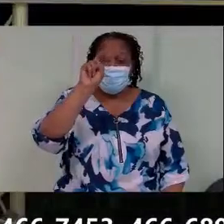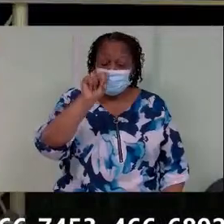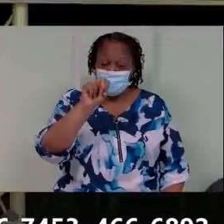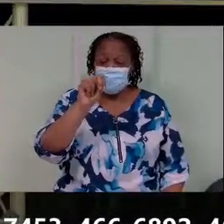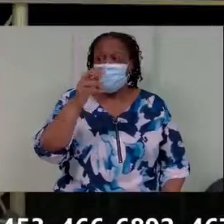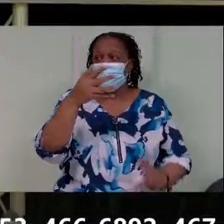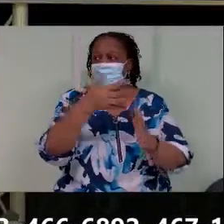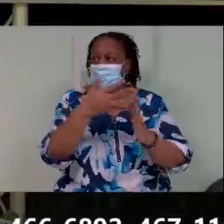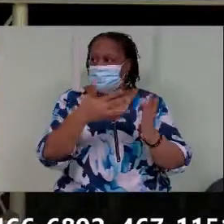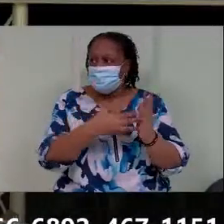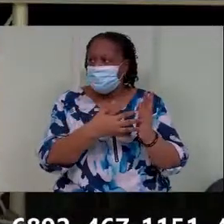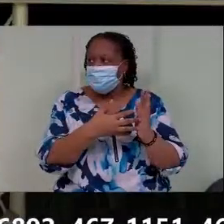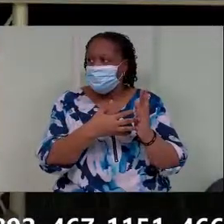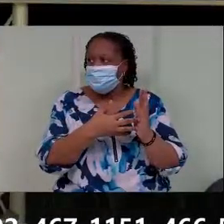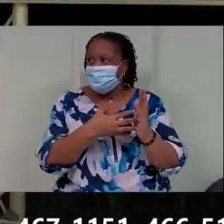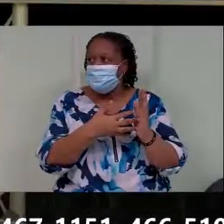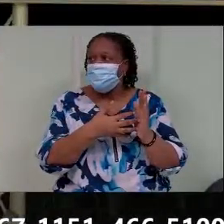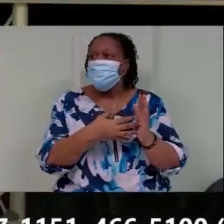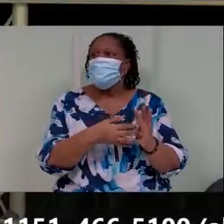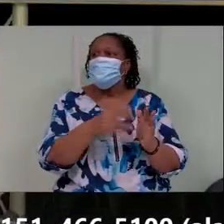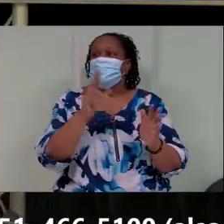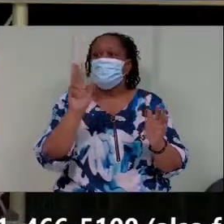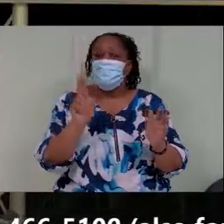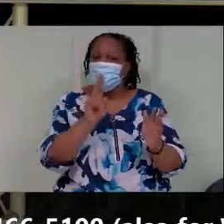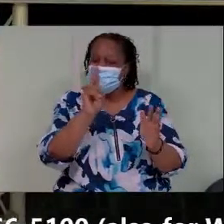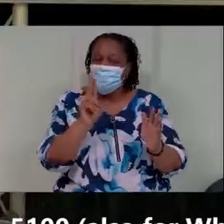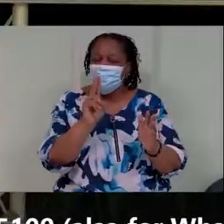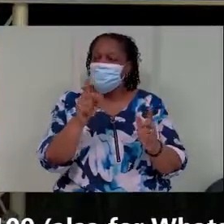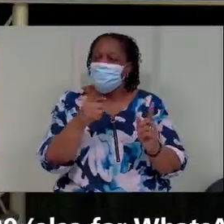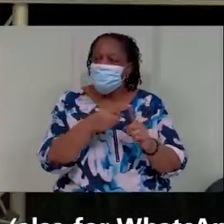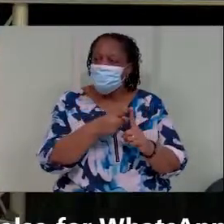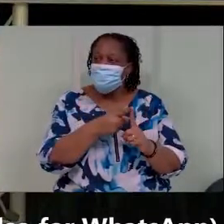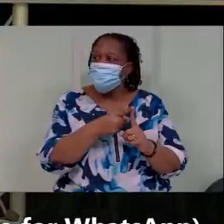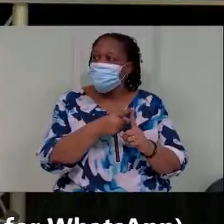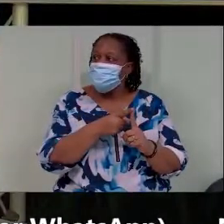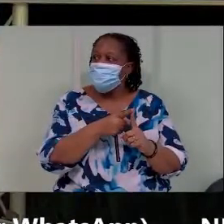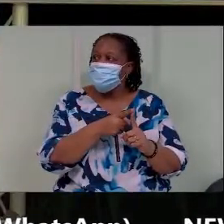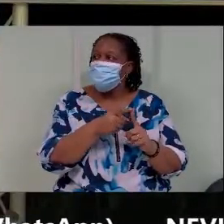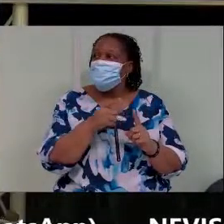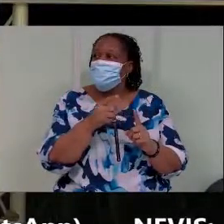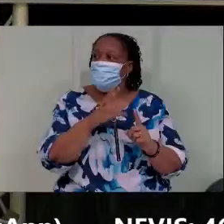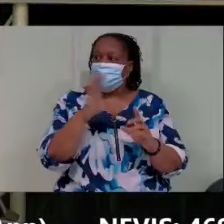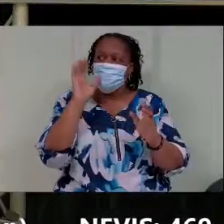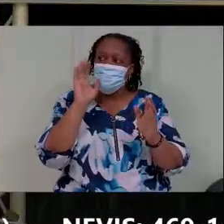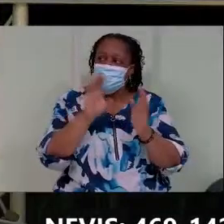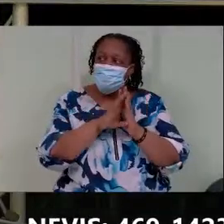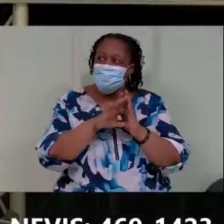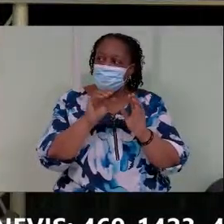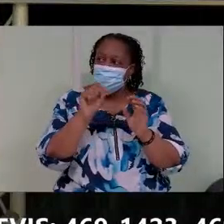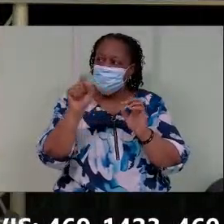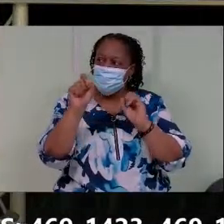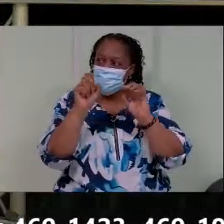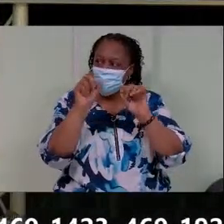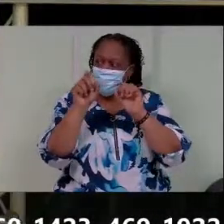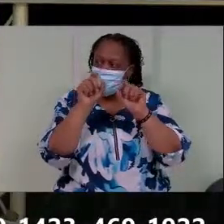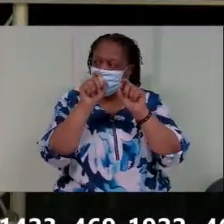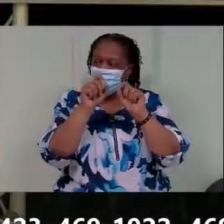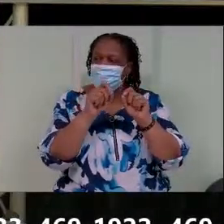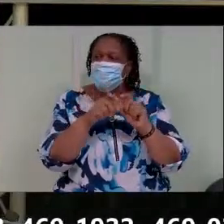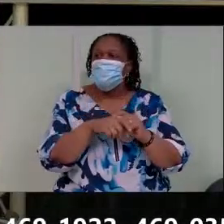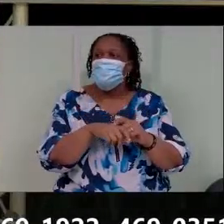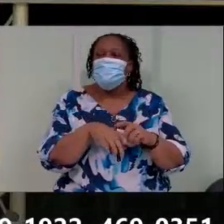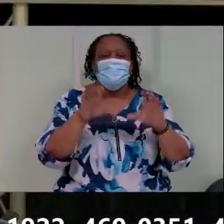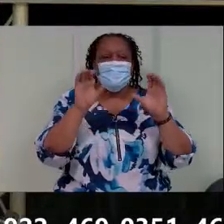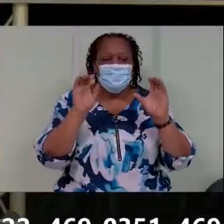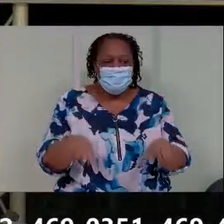virus. If you look at the pictures behind there, those are the antigen on the surface. And these new tests, they are rapid tests where they